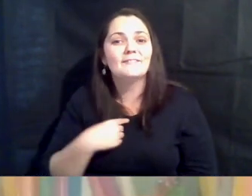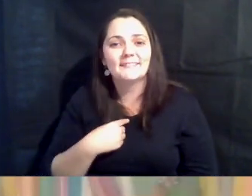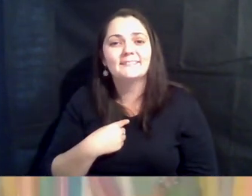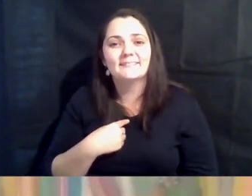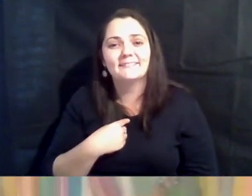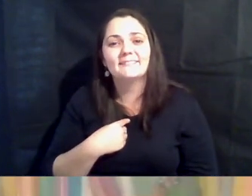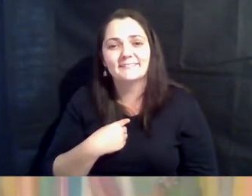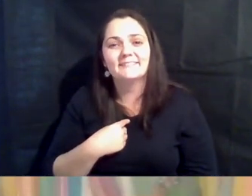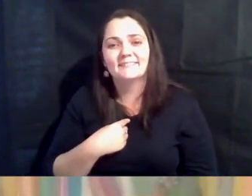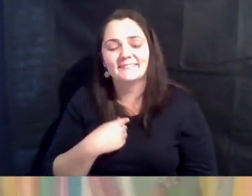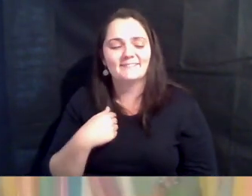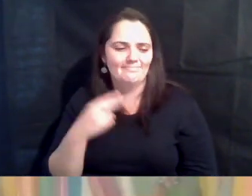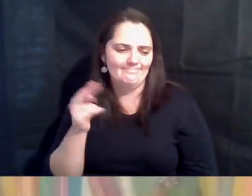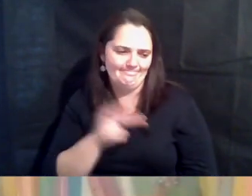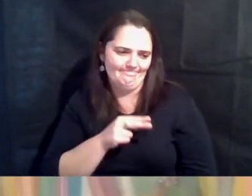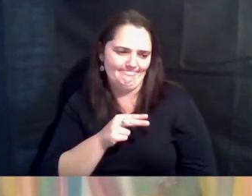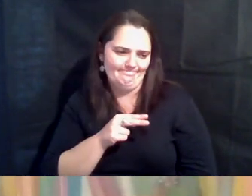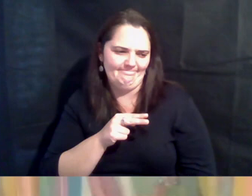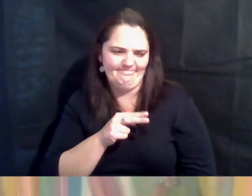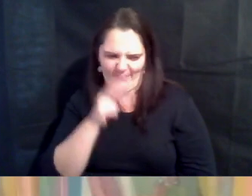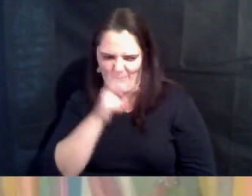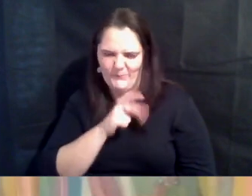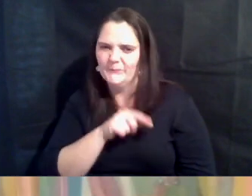I will look at some of my old work and then I'll try and